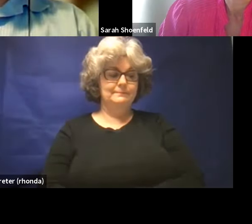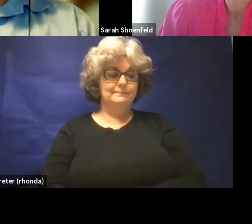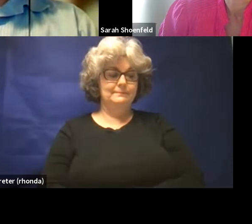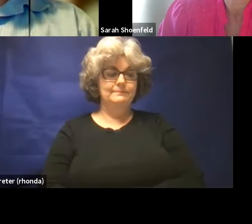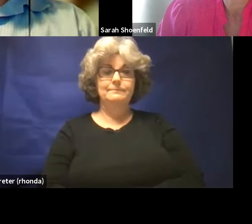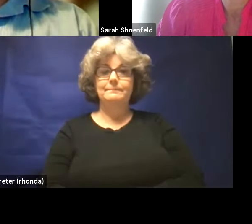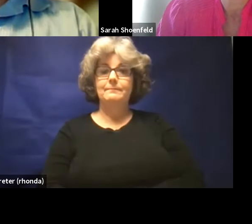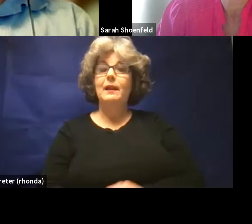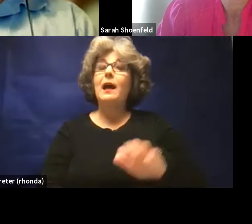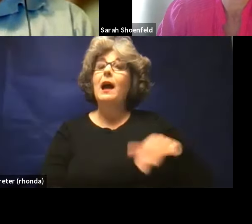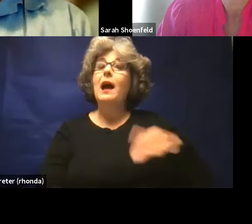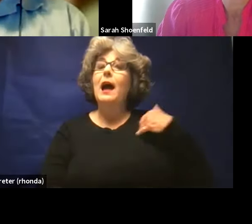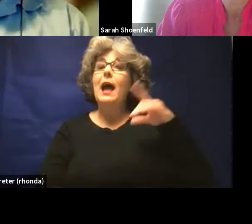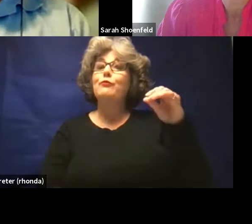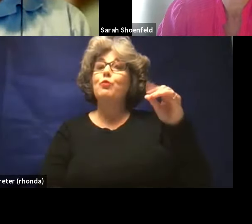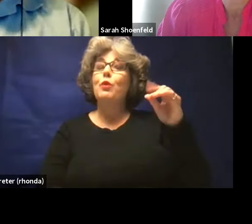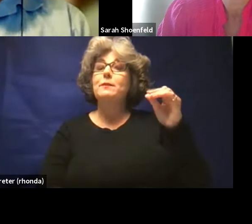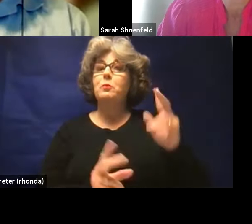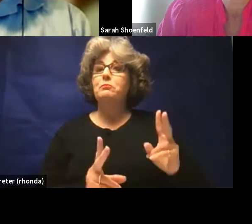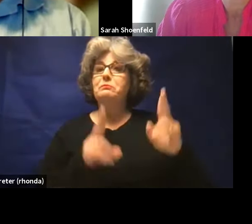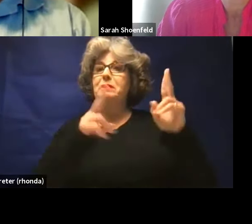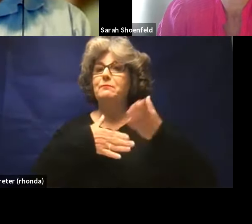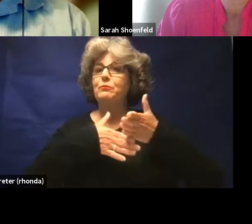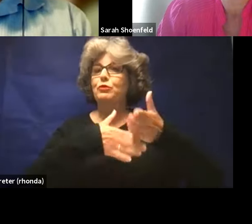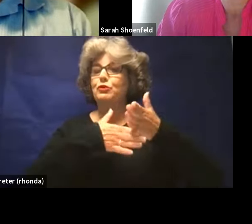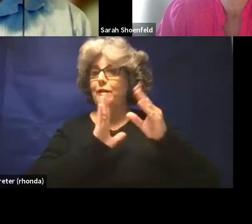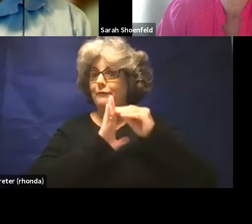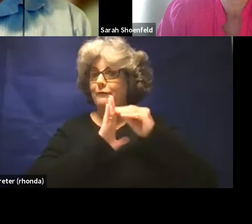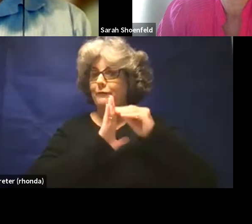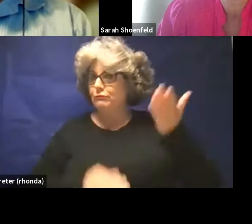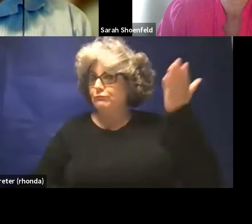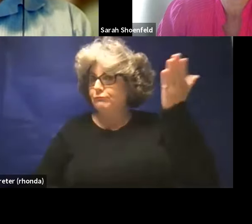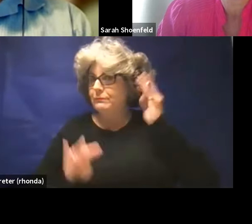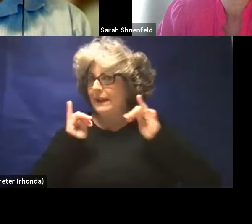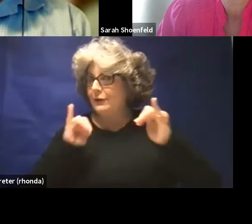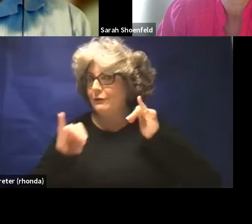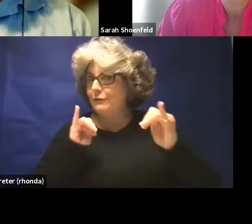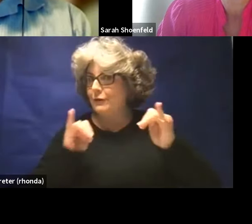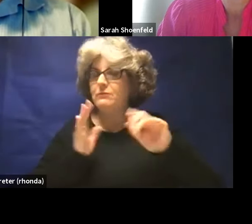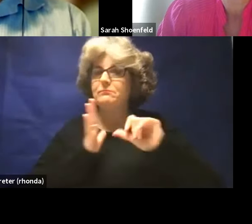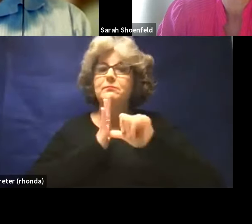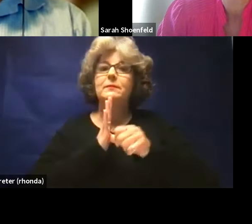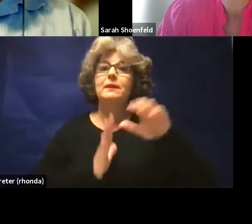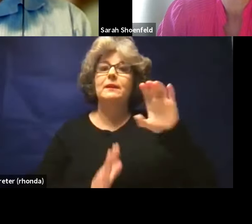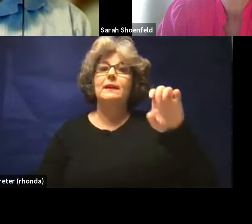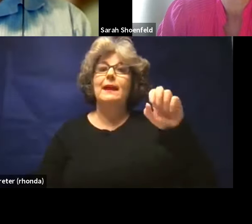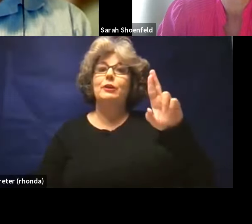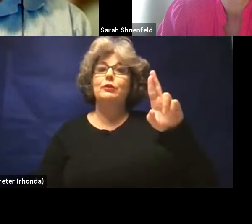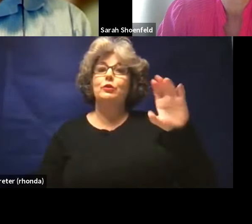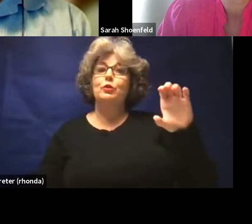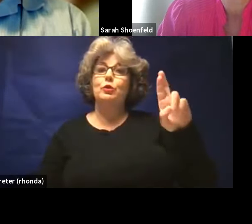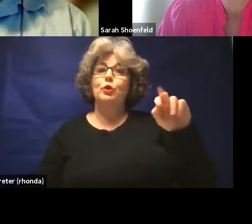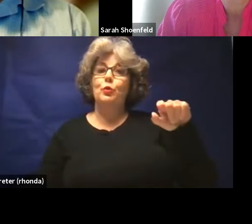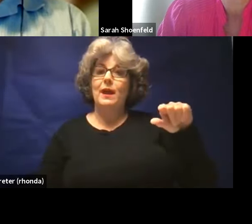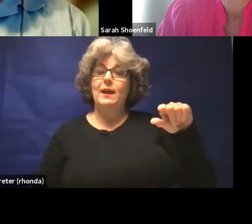And then I have one more audio clip that I want to share from the students' oral history interviews. This one features Eleanor Craig, who was among